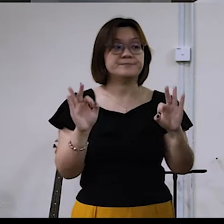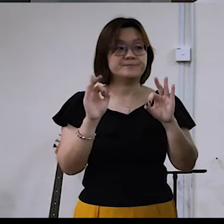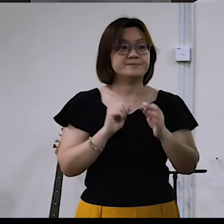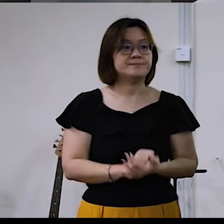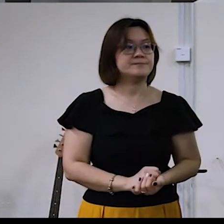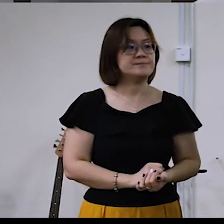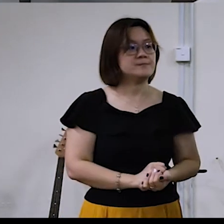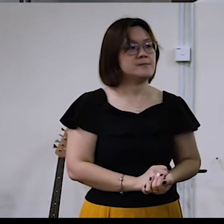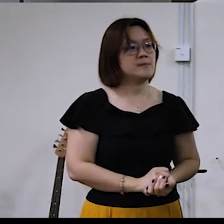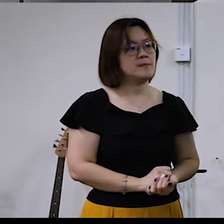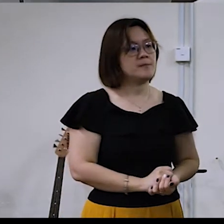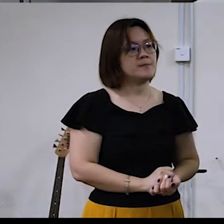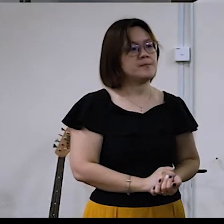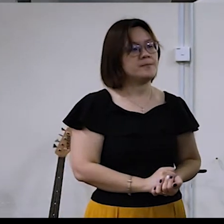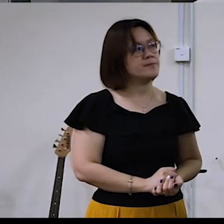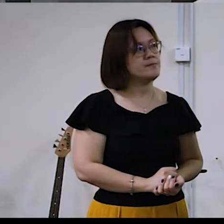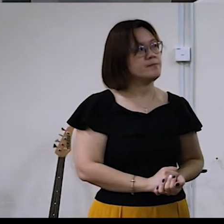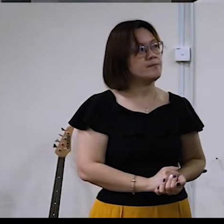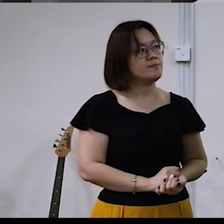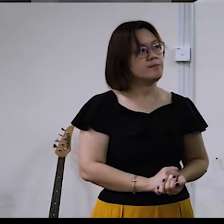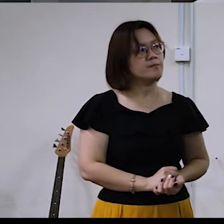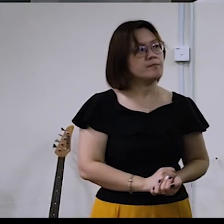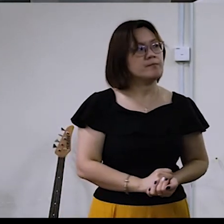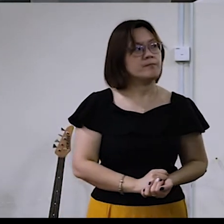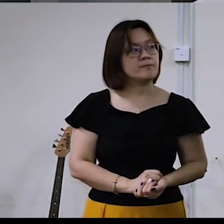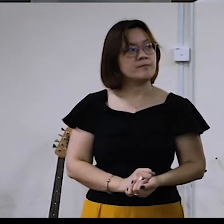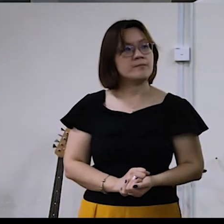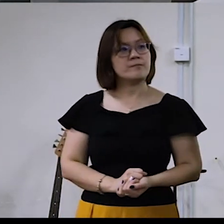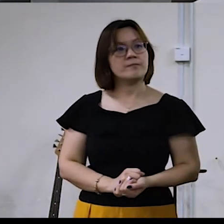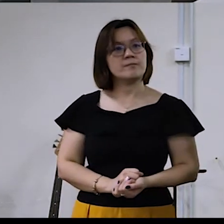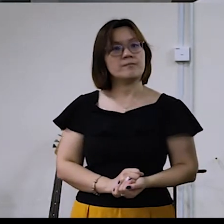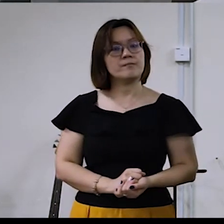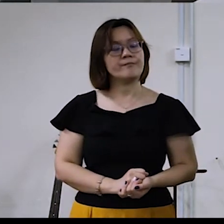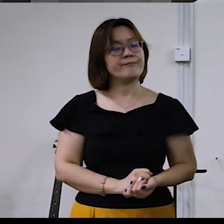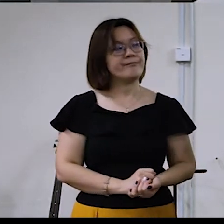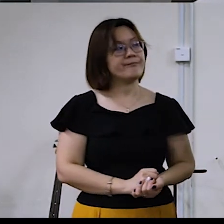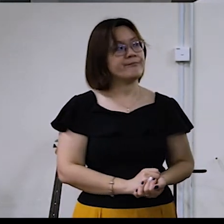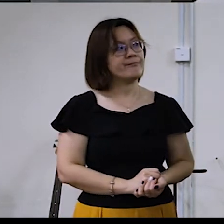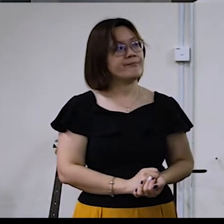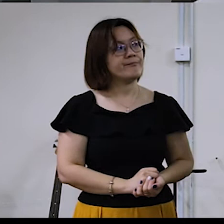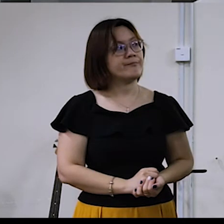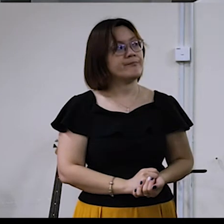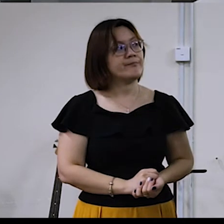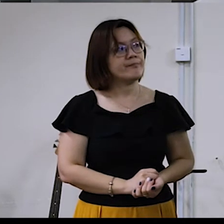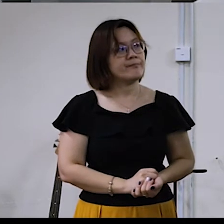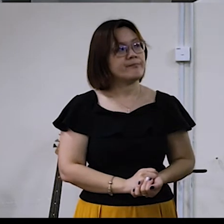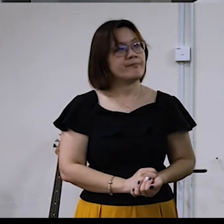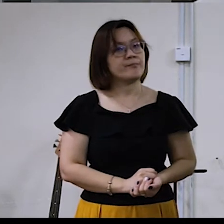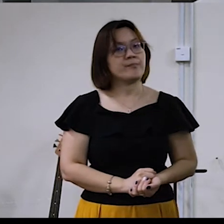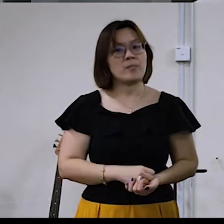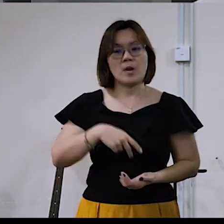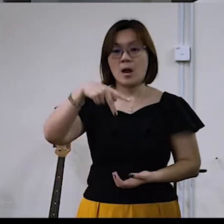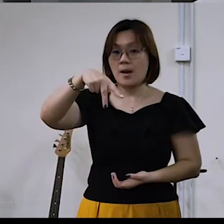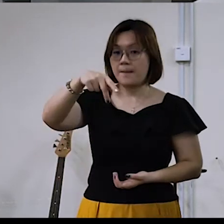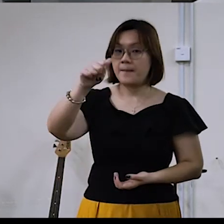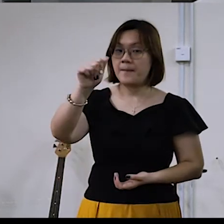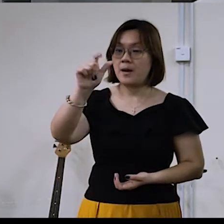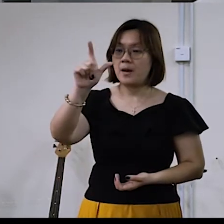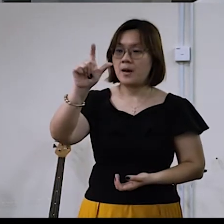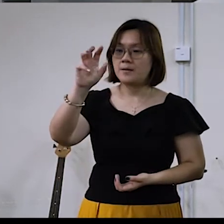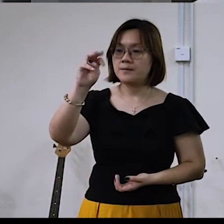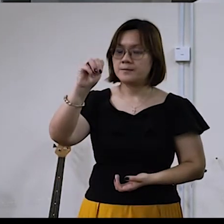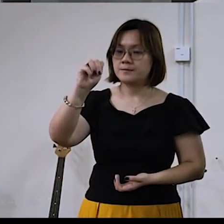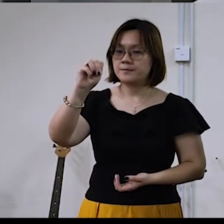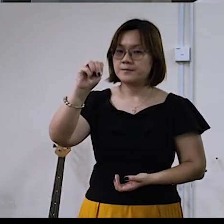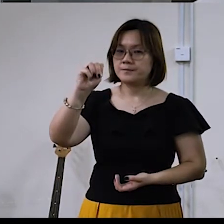the Holy Week. The Holy Week will end. Today is Palm Sunday, is the beginning of the Holy Week. Are